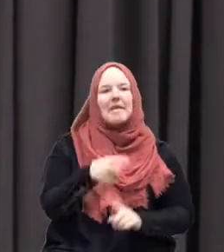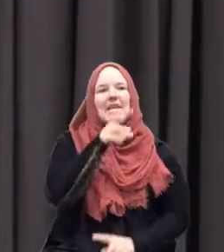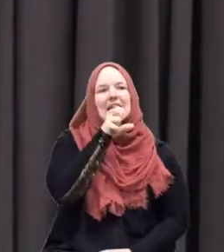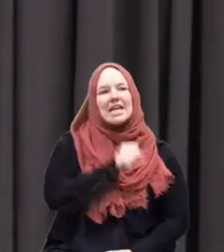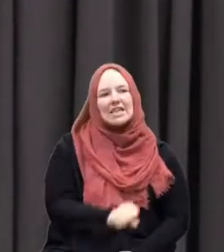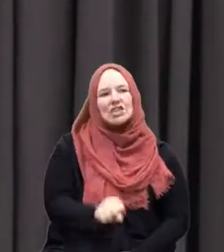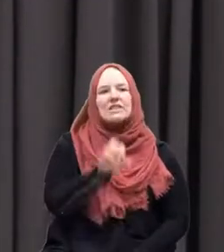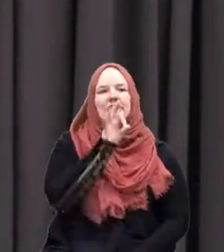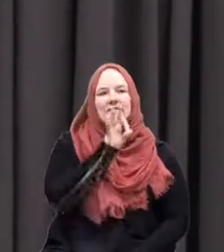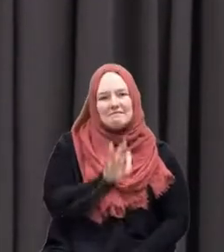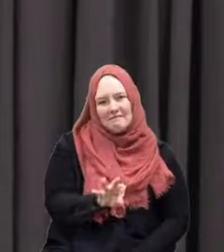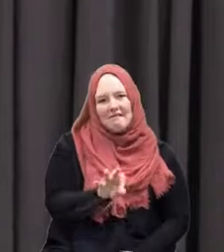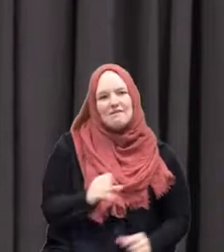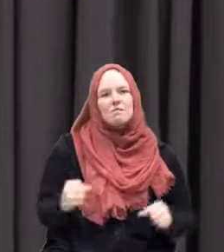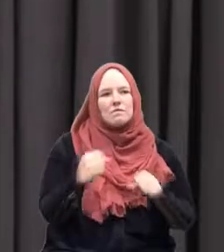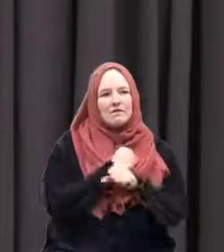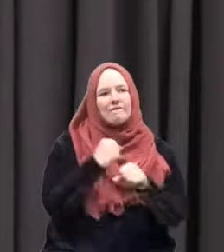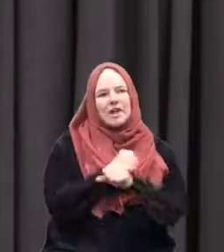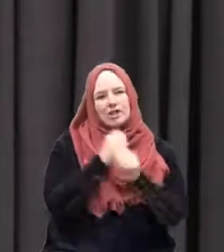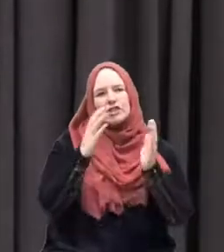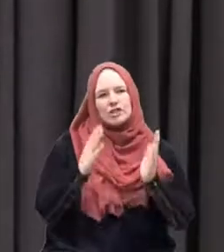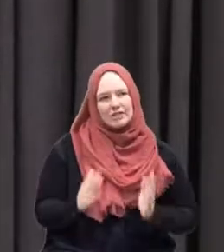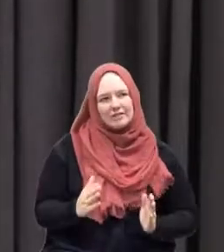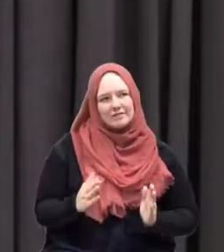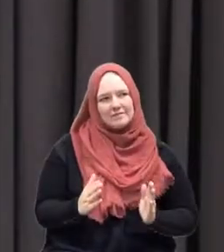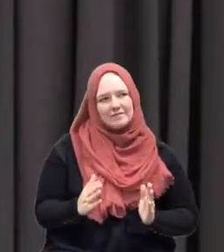By the age of 9, he was a fighter.